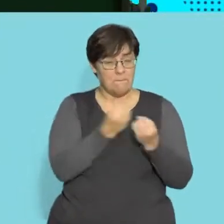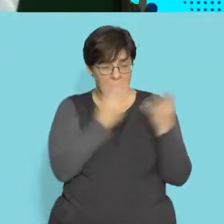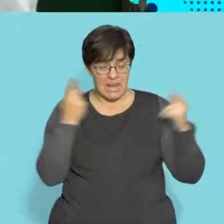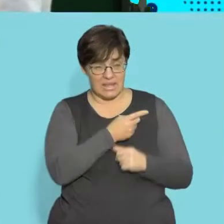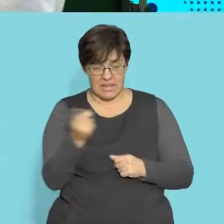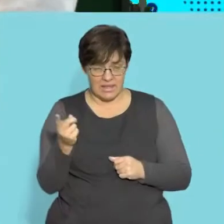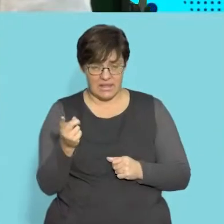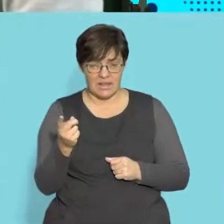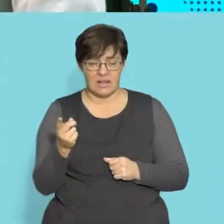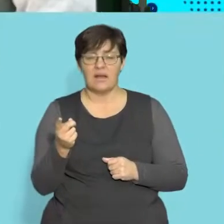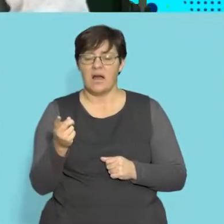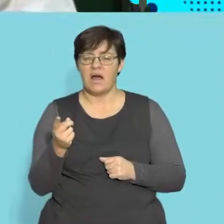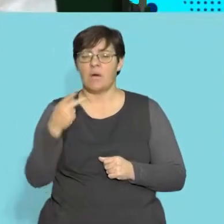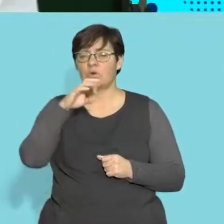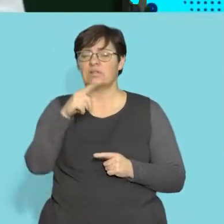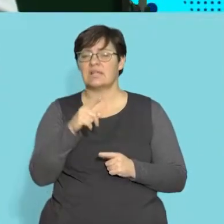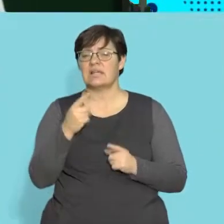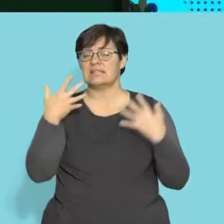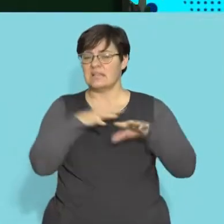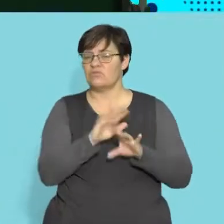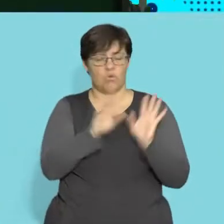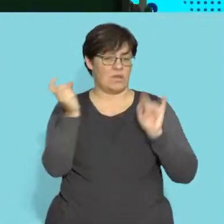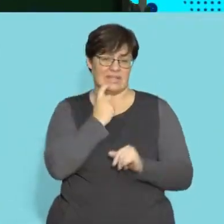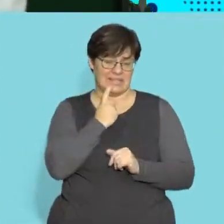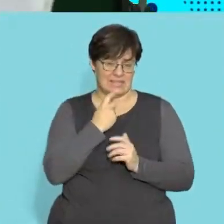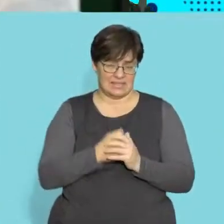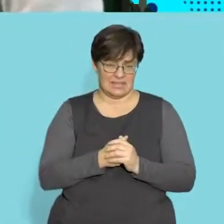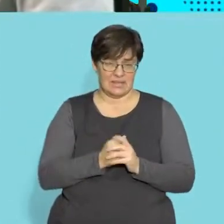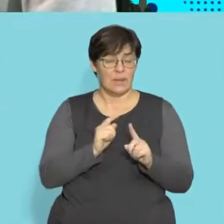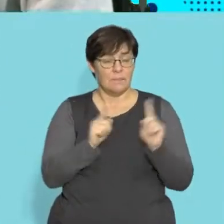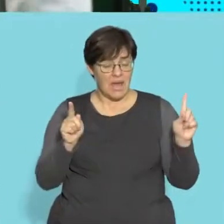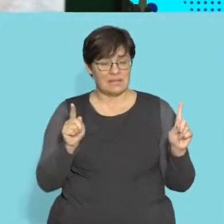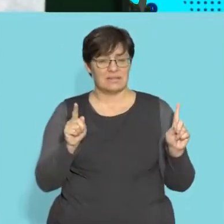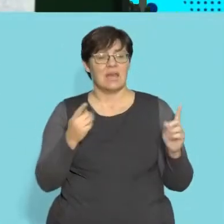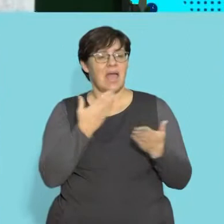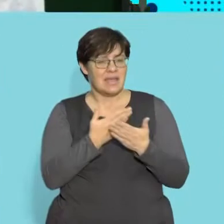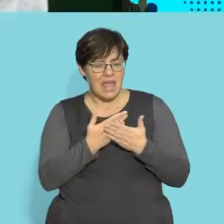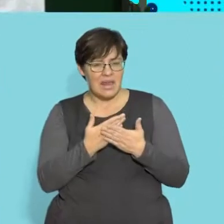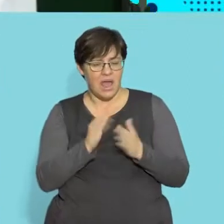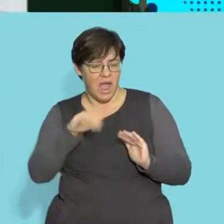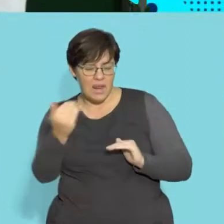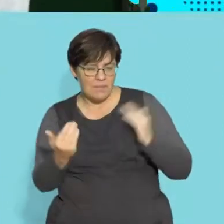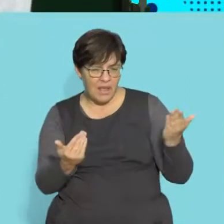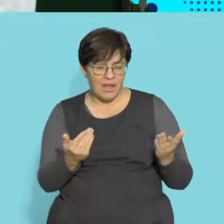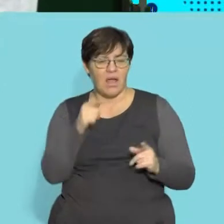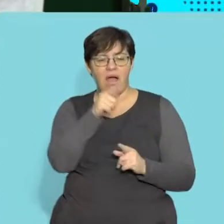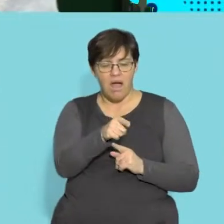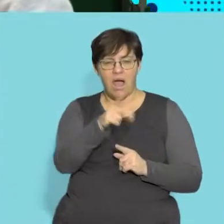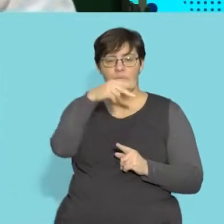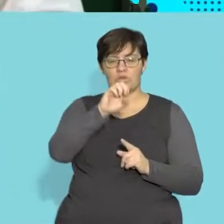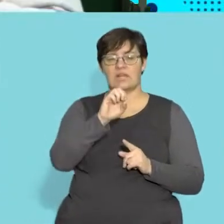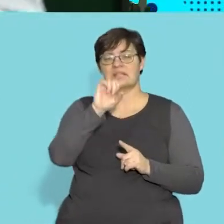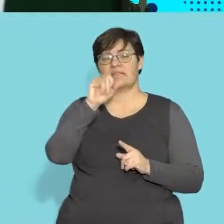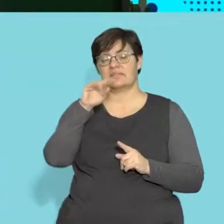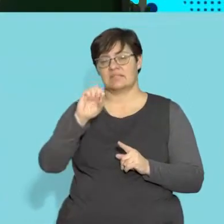that for many of you, protein synthesis is not easy, but it's the ability for us to be able to unpack protein